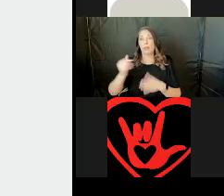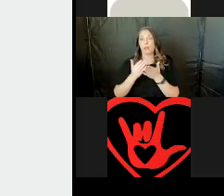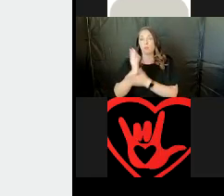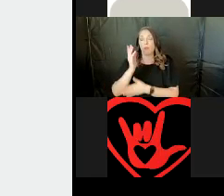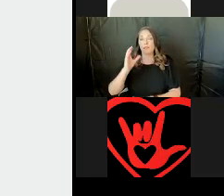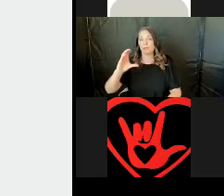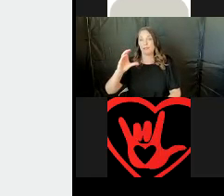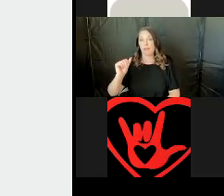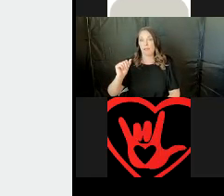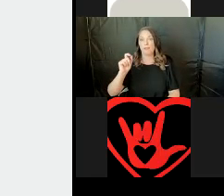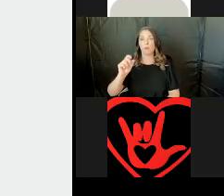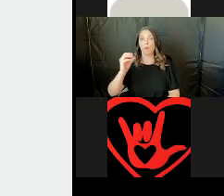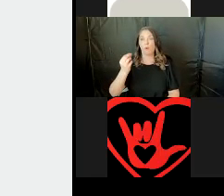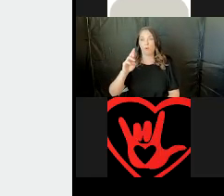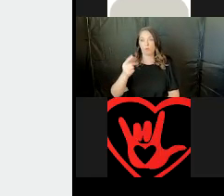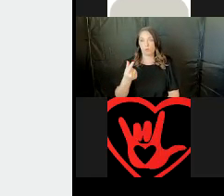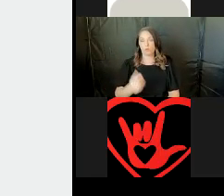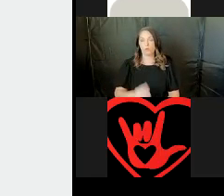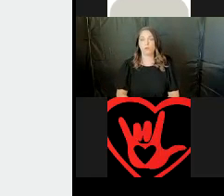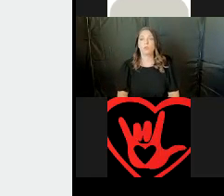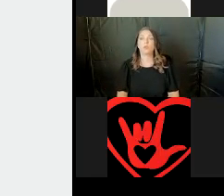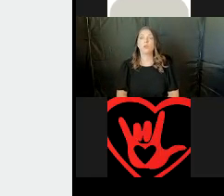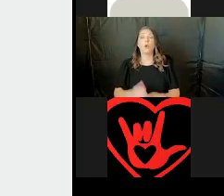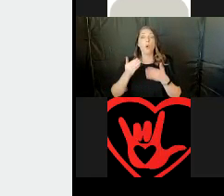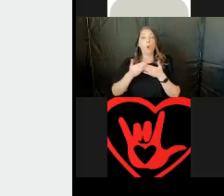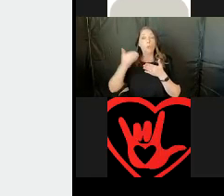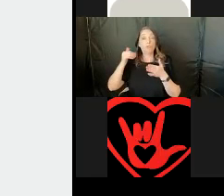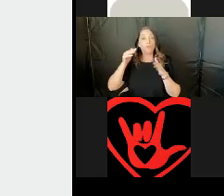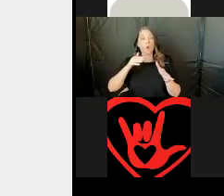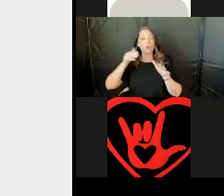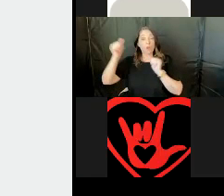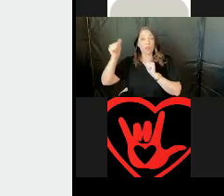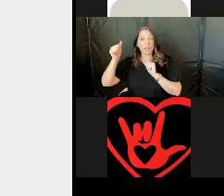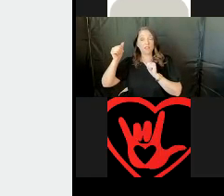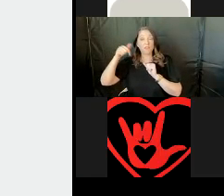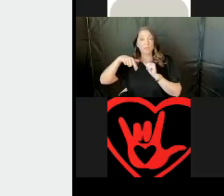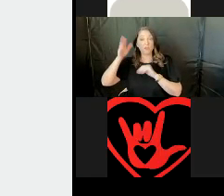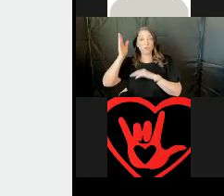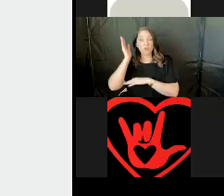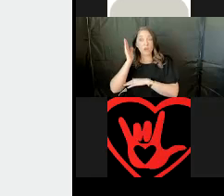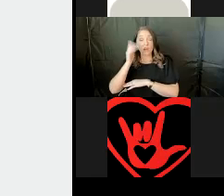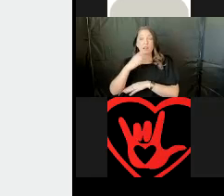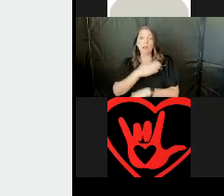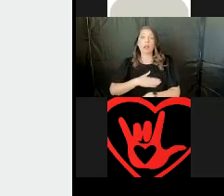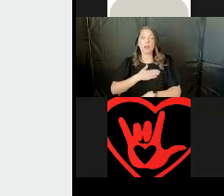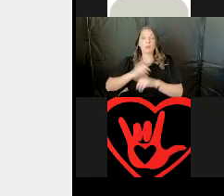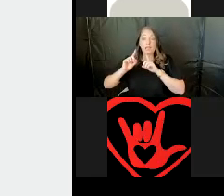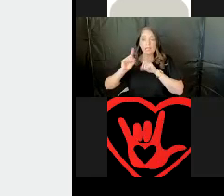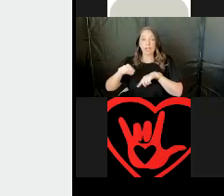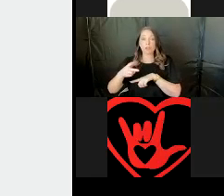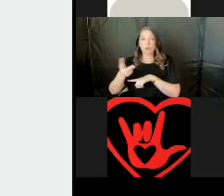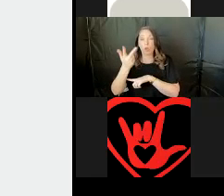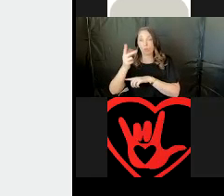disabilityrightsca.org. Before you exit the training, please answer a 3 simple question survey. But